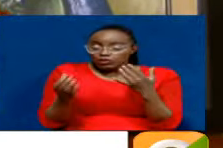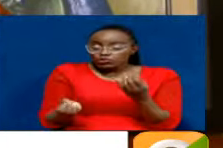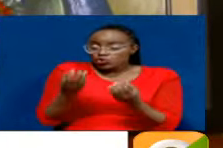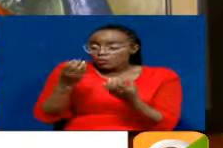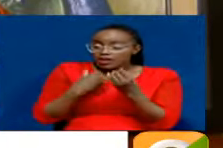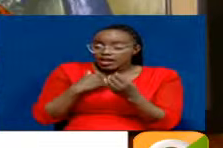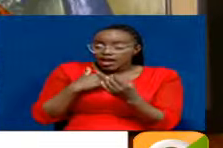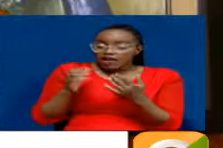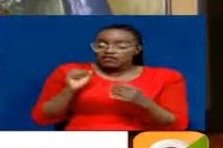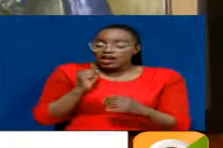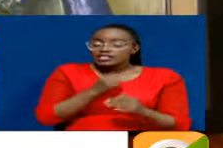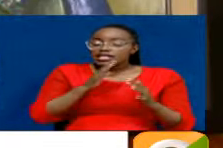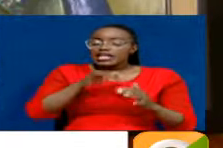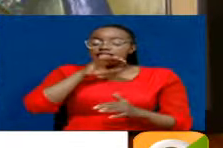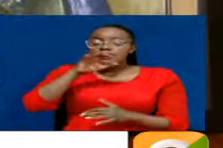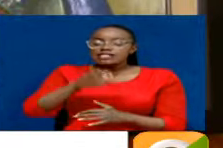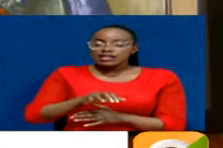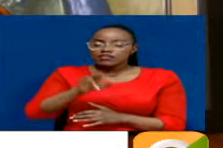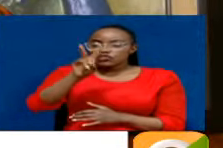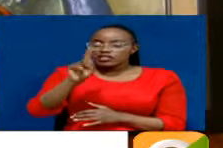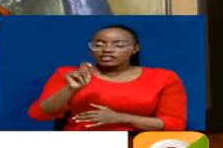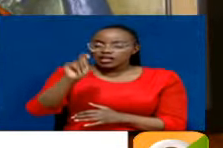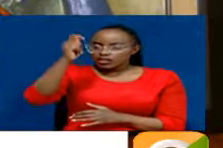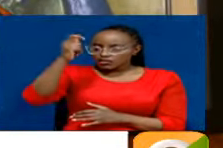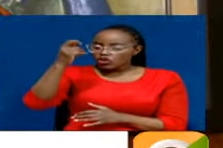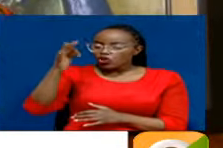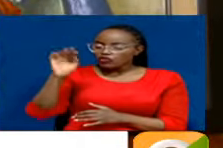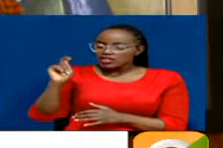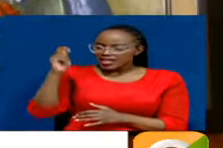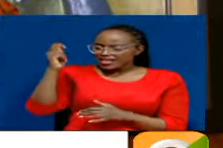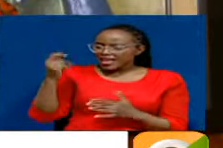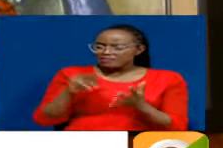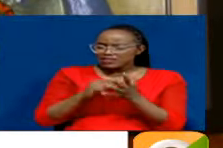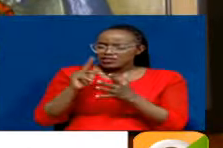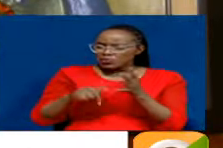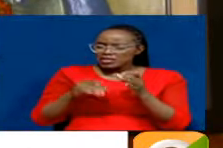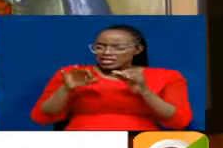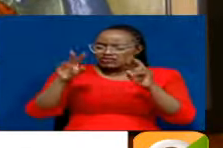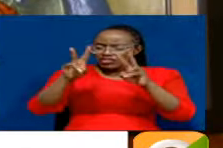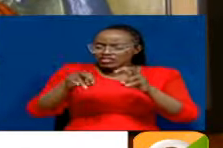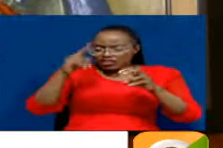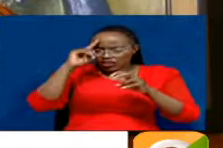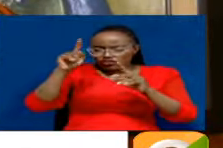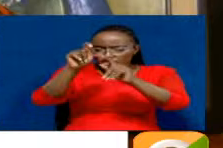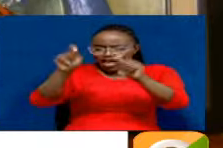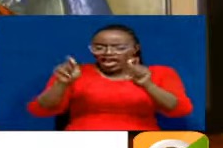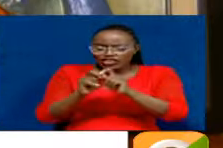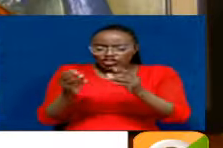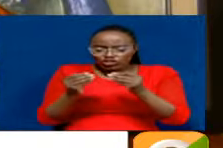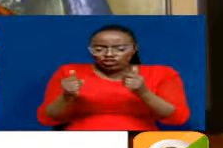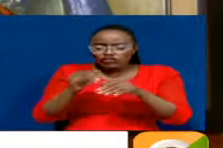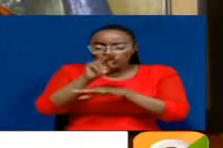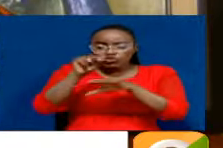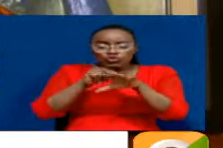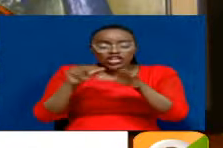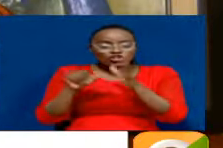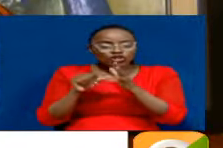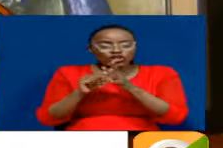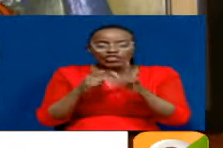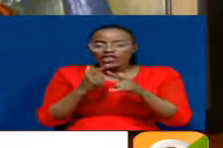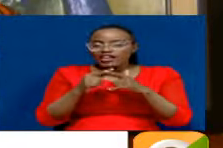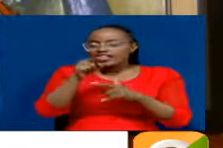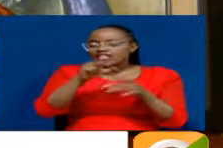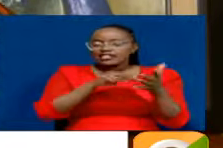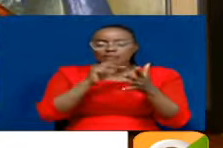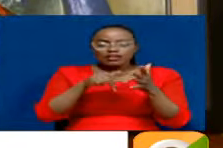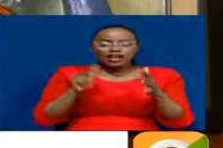They even have a senator who is the son of the second president of the Republic of Kenya. So if we are looking for ethnic solutions to national problems, then